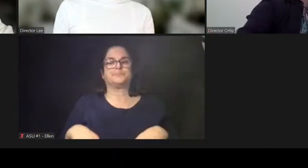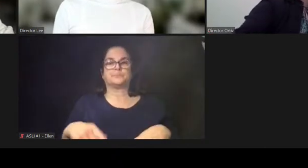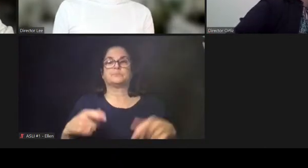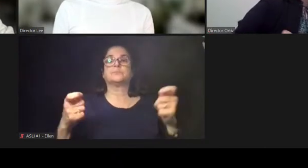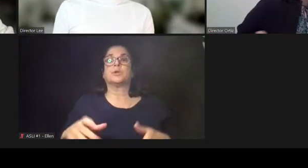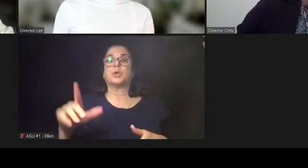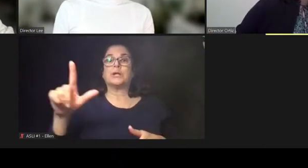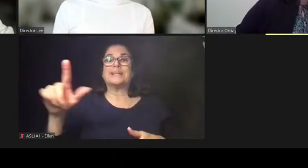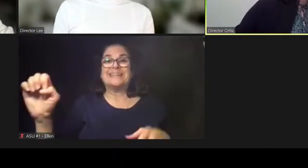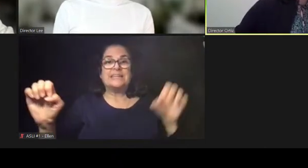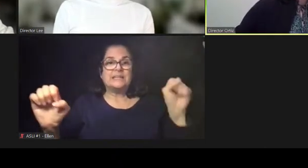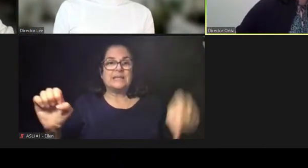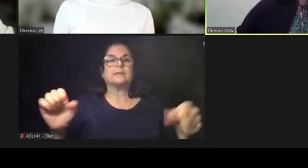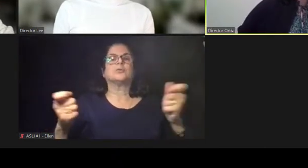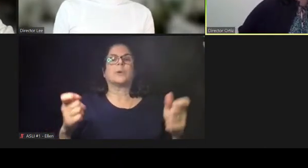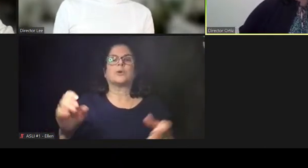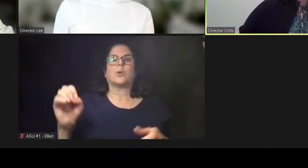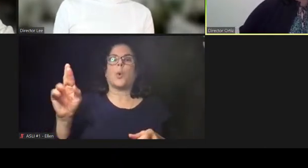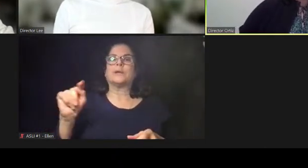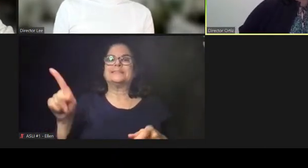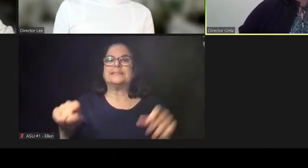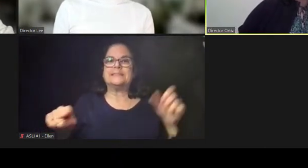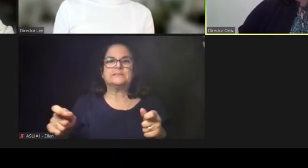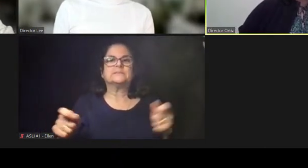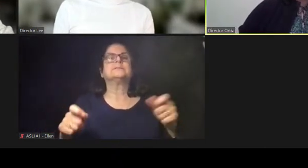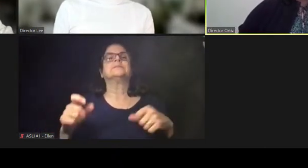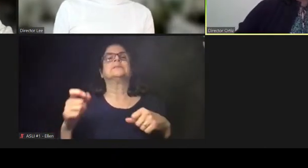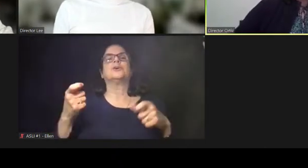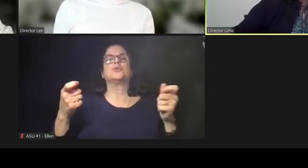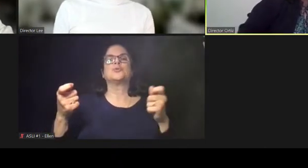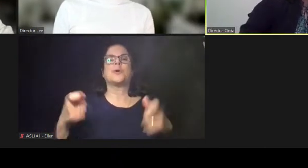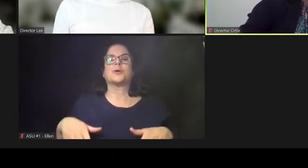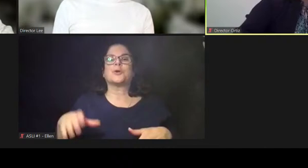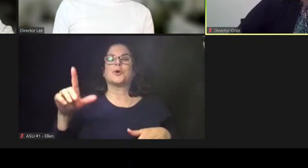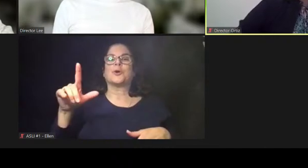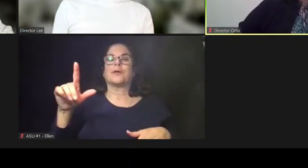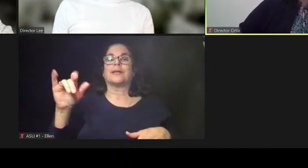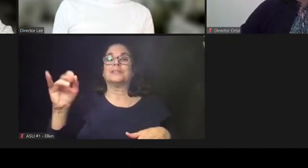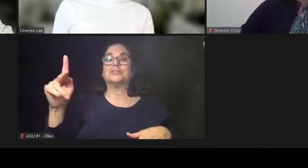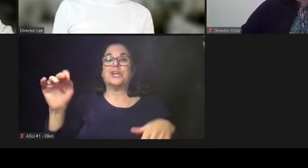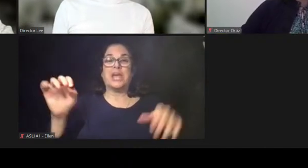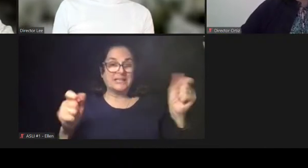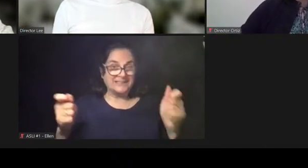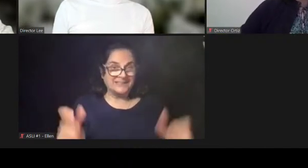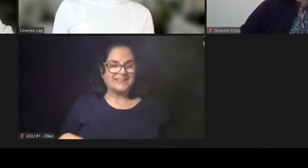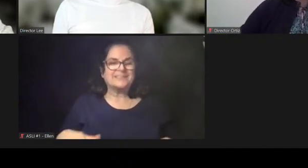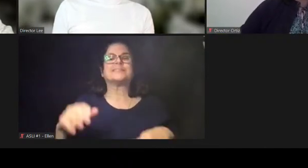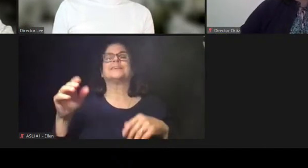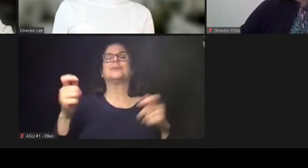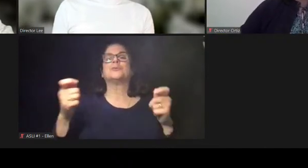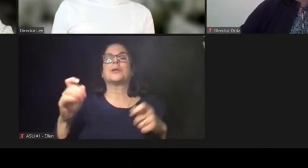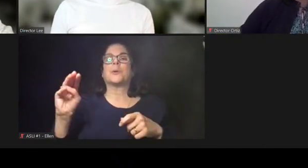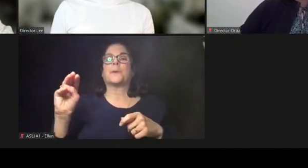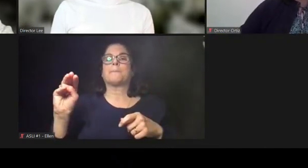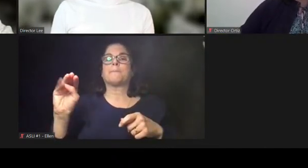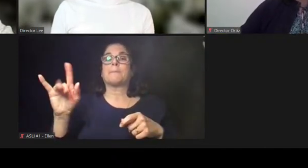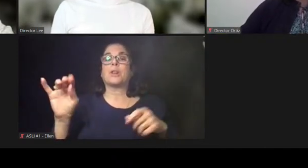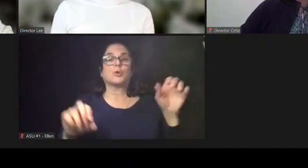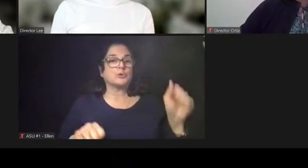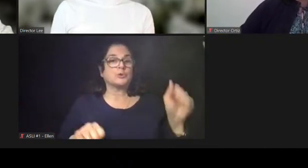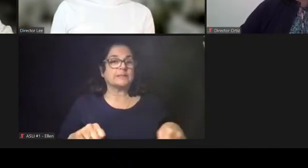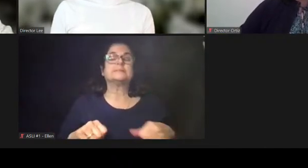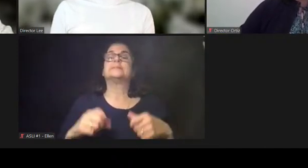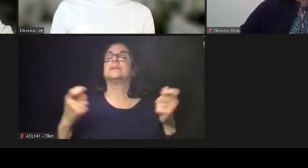Ortiz? Yes. Director Jakes? Yes. Director Miller? Yes. Director Silva? Yes. Chairman Barkley?